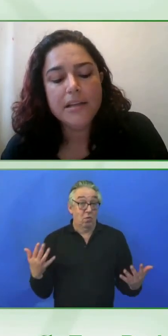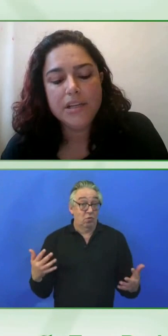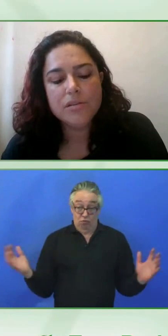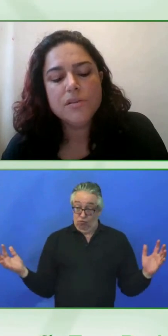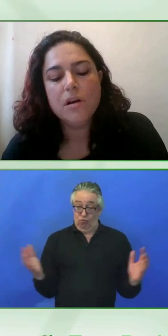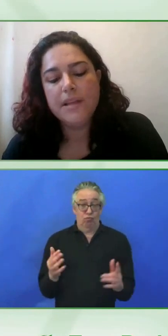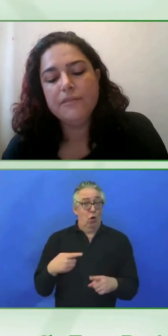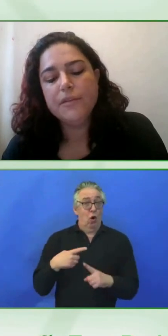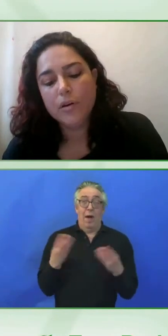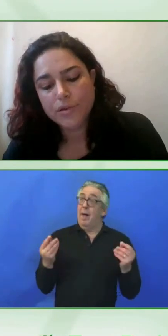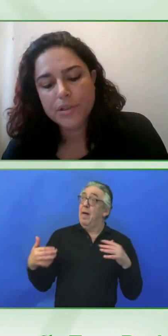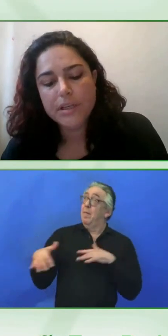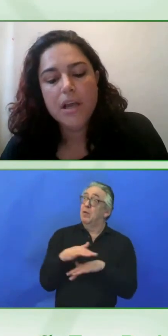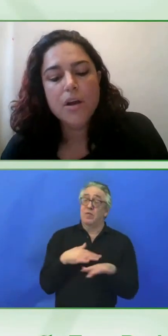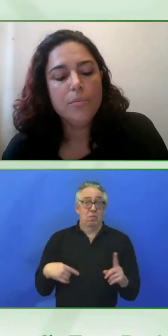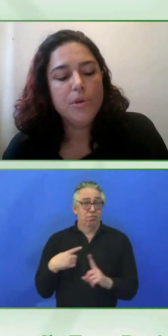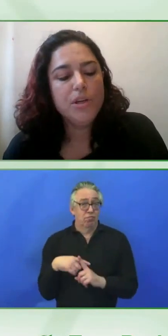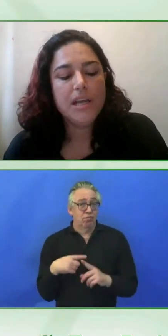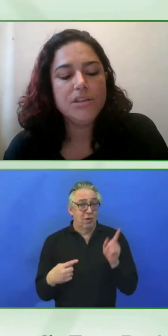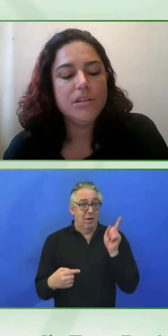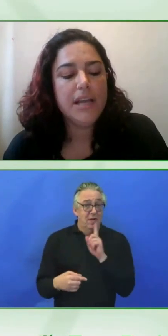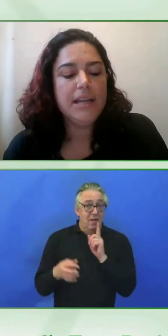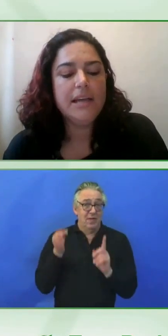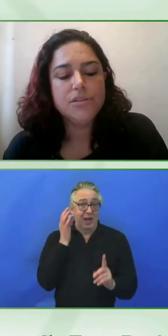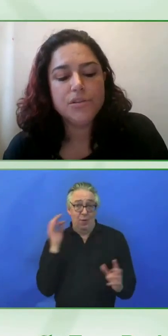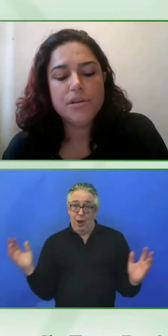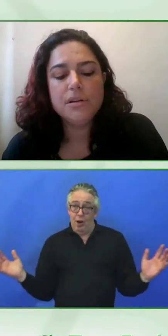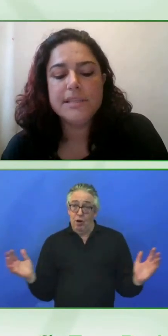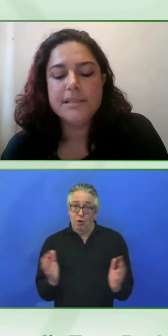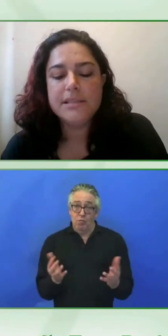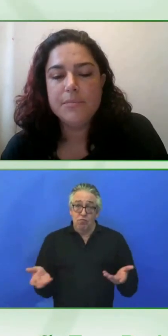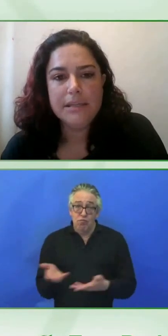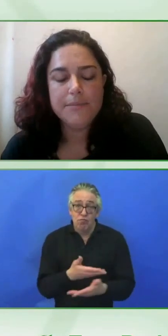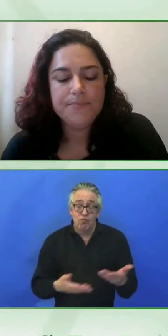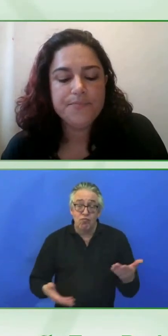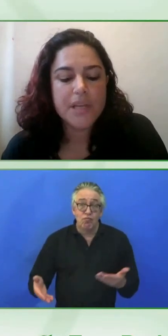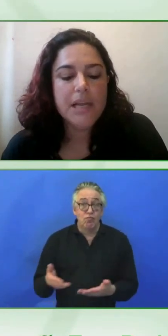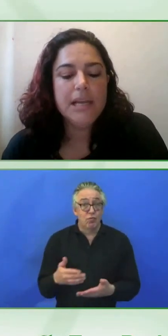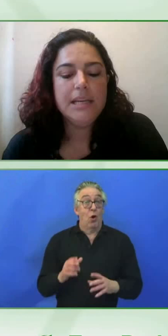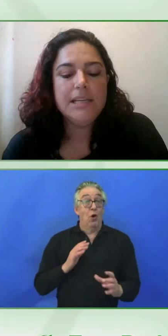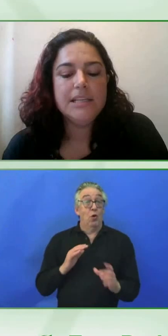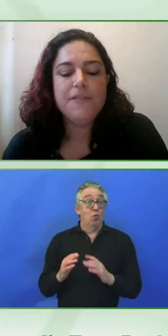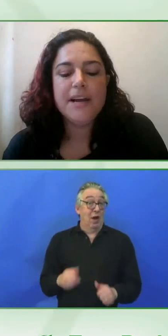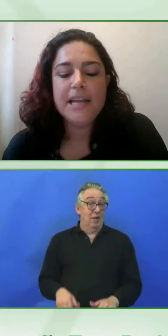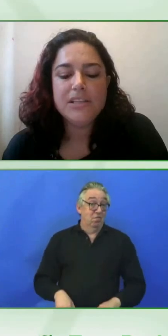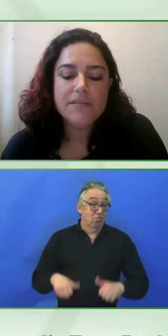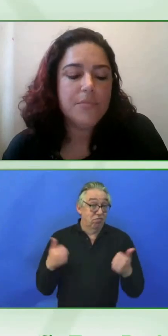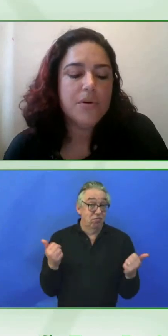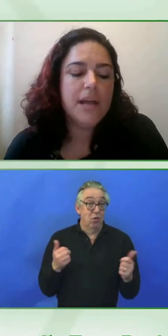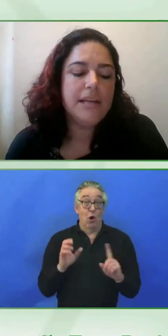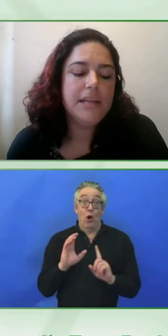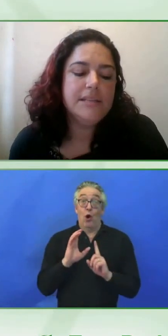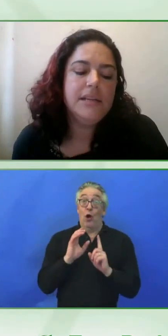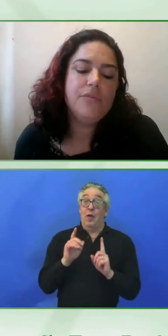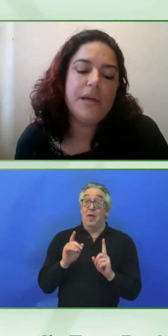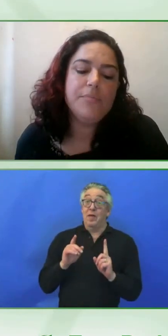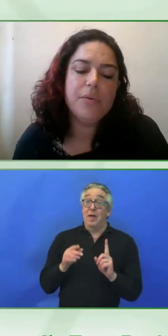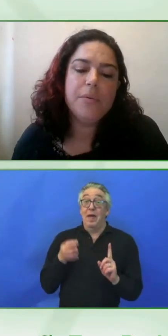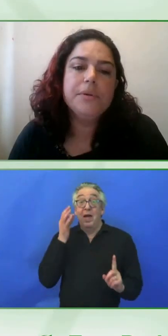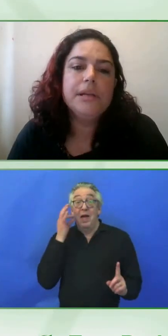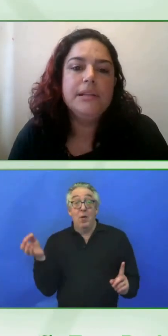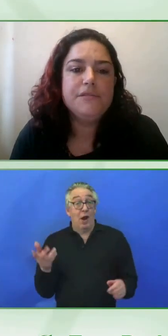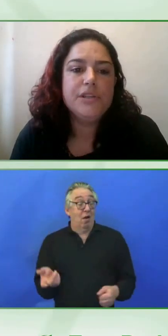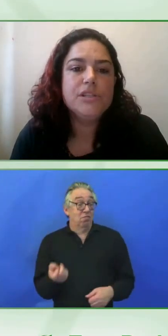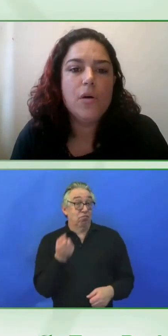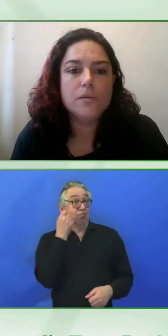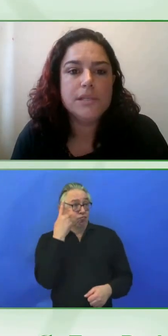demystifying issues of deaf culture, communication, and attitudinal accessibility. It is financially viable and easily replicable